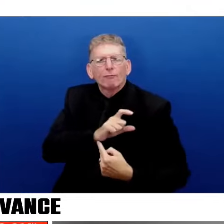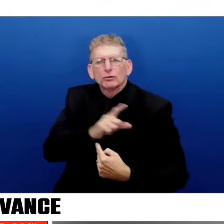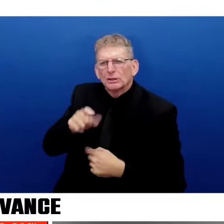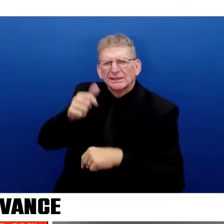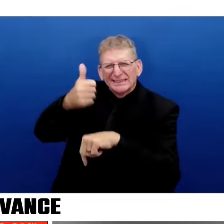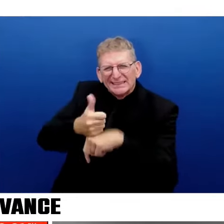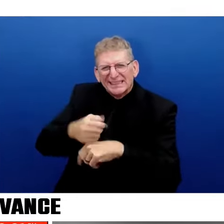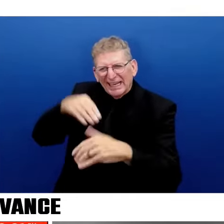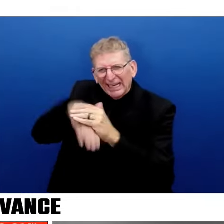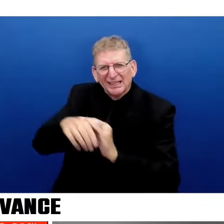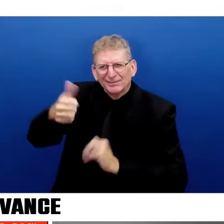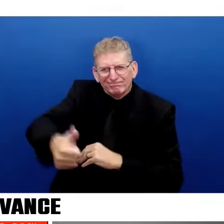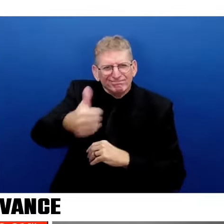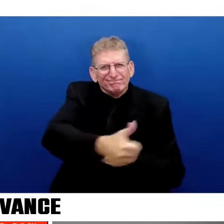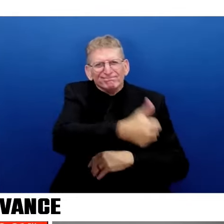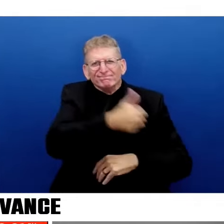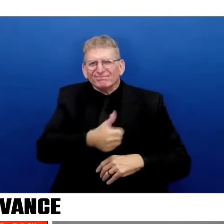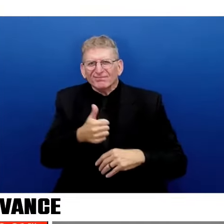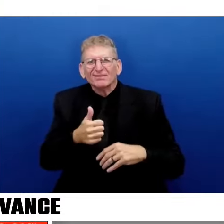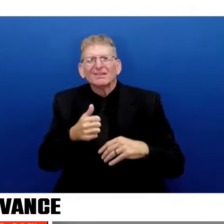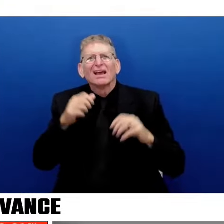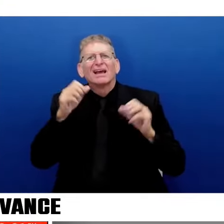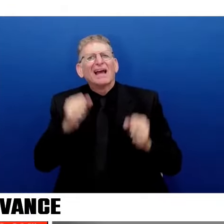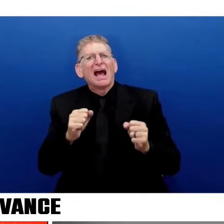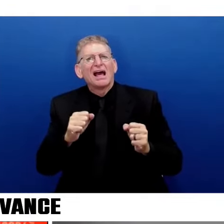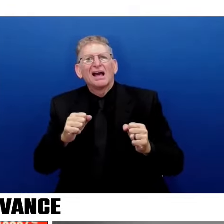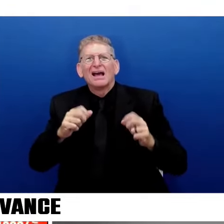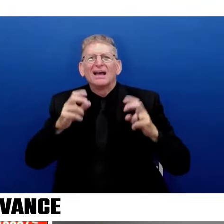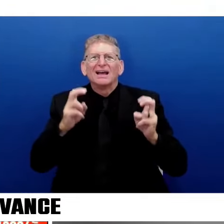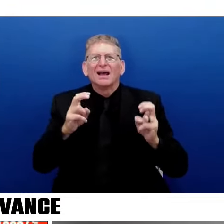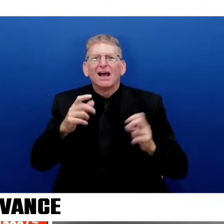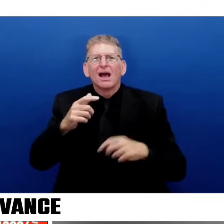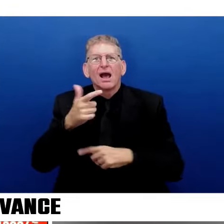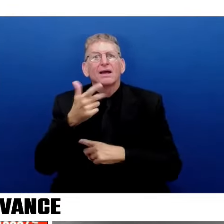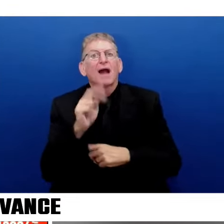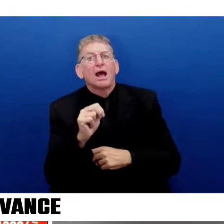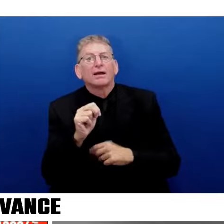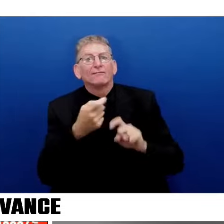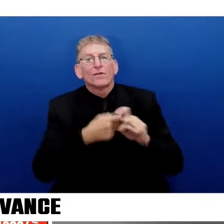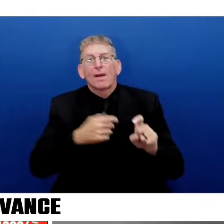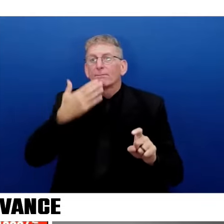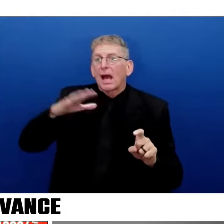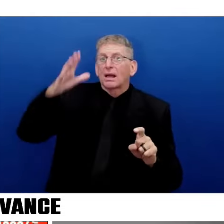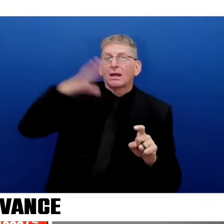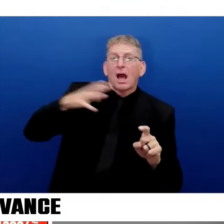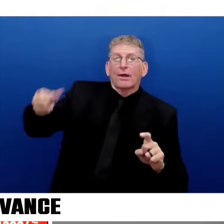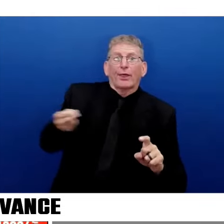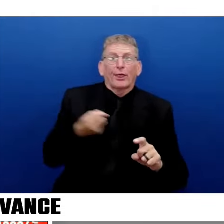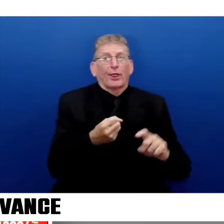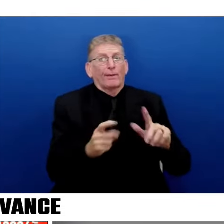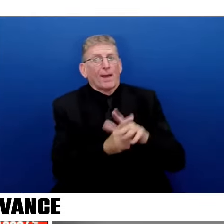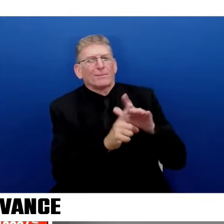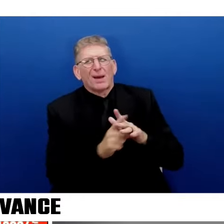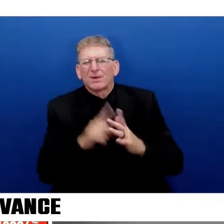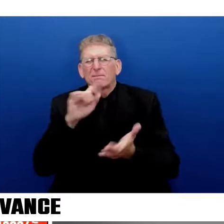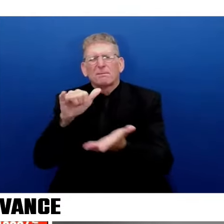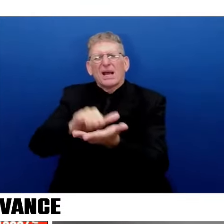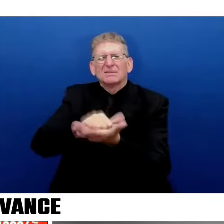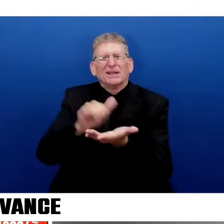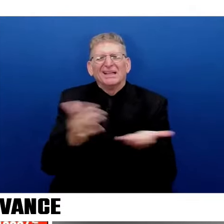guns out of the hands of bad guys, it just doesn't fit with recent experience. So we've got to make our schools safer. And I think we've got to have some common sense